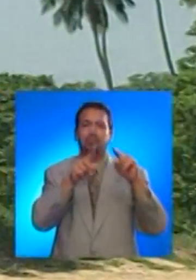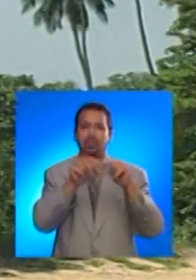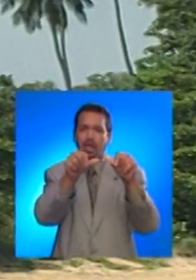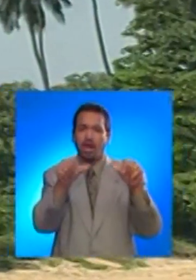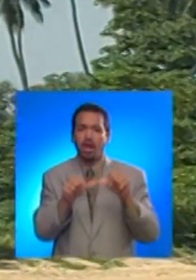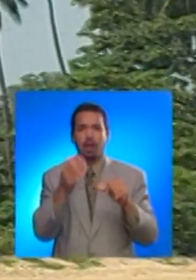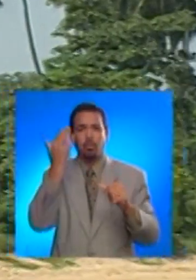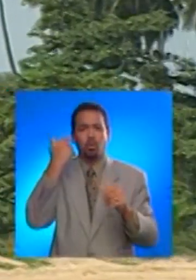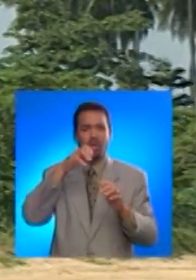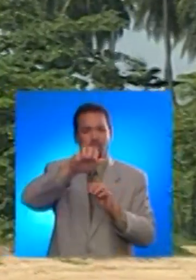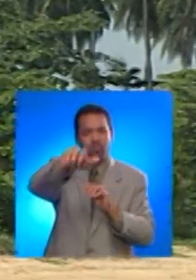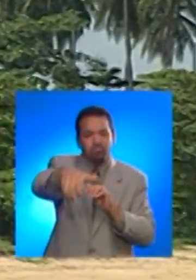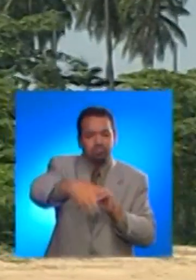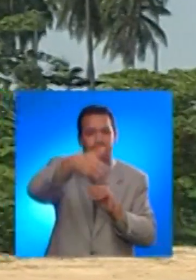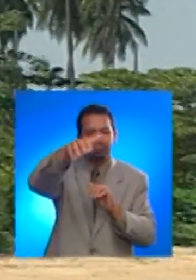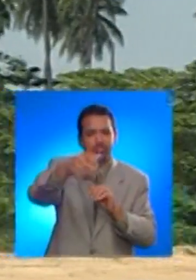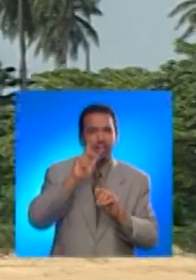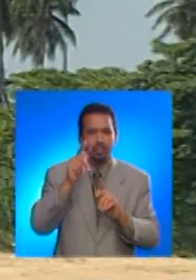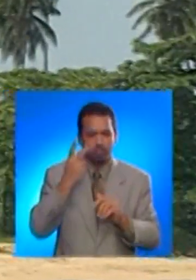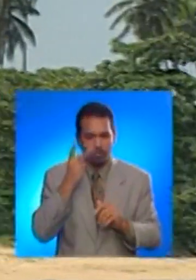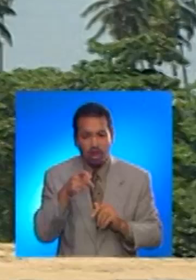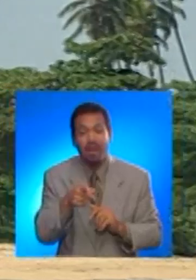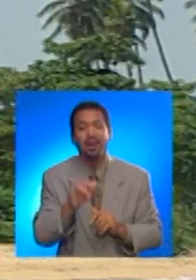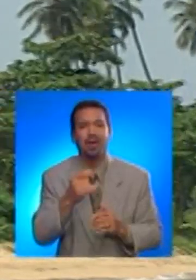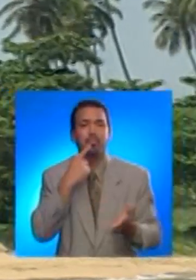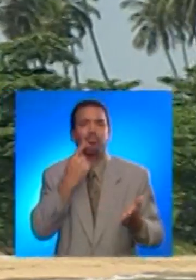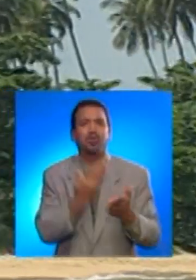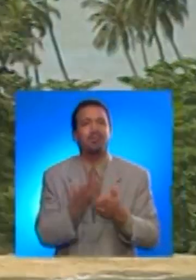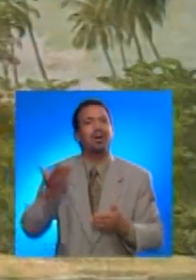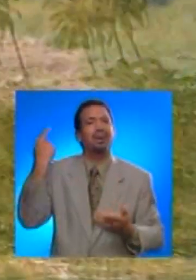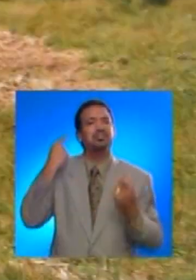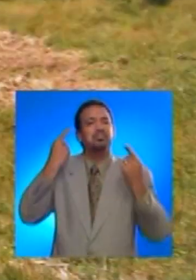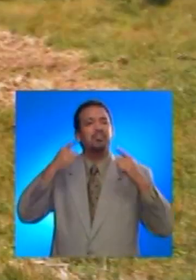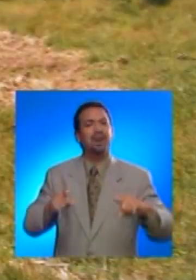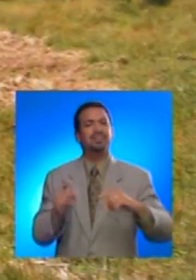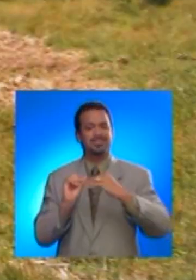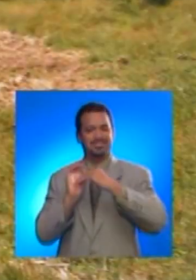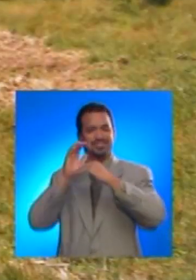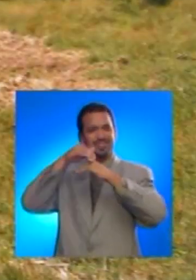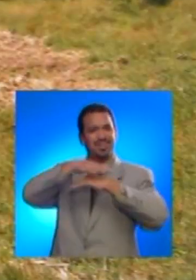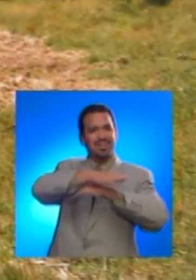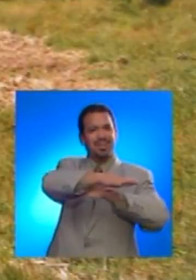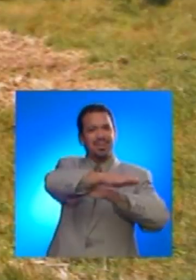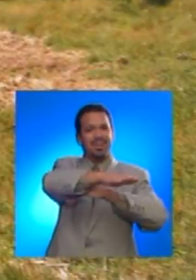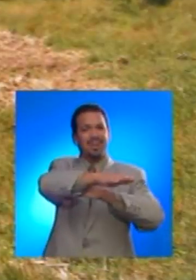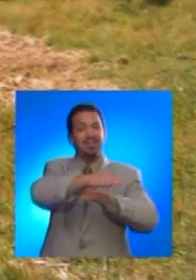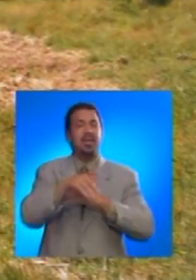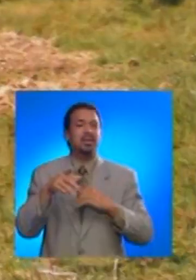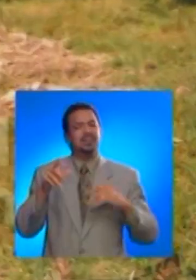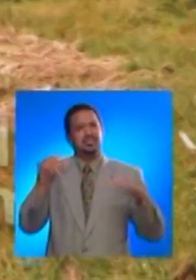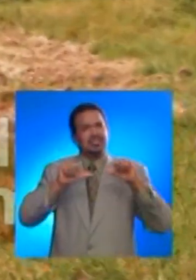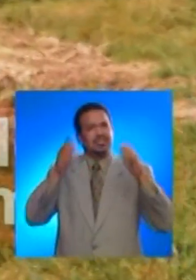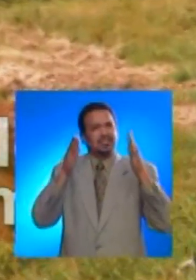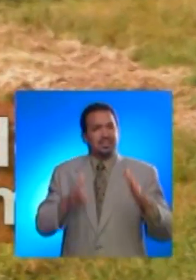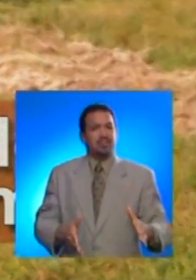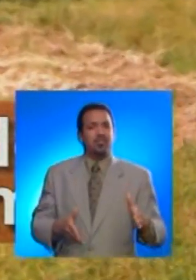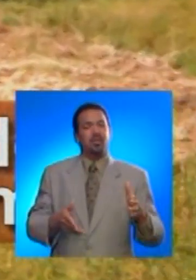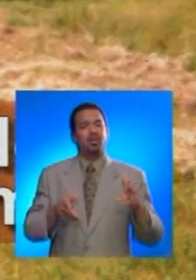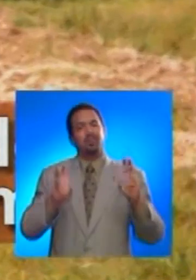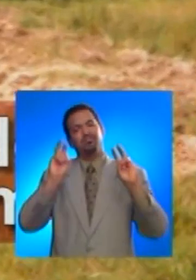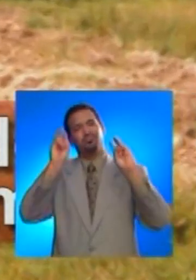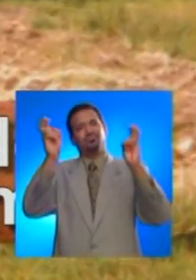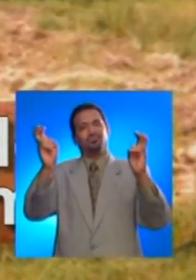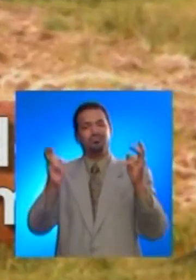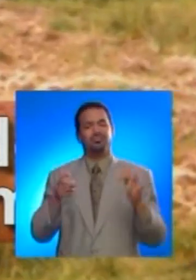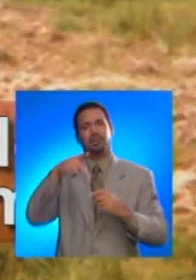be determined by trenching and drilling. Research concerning previous tsunamis using this methodology is known as the study